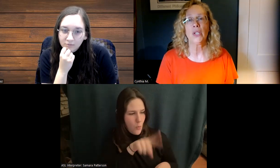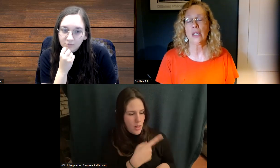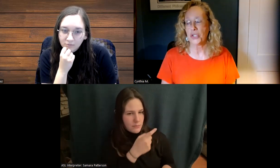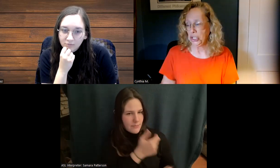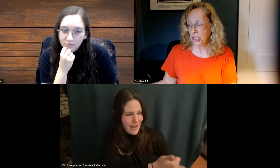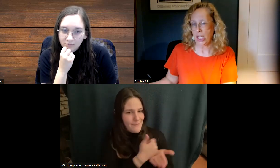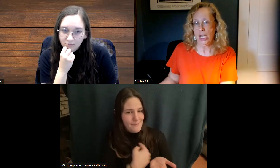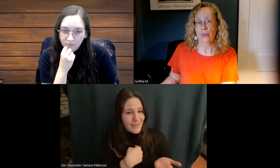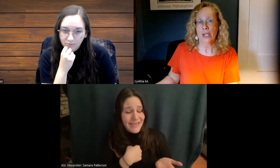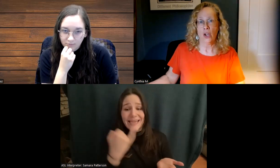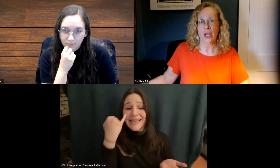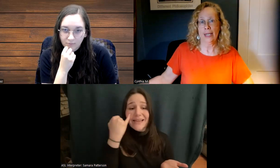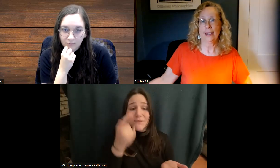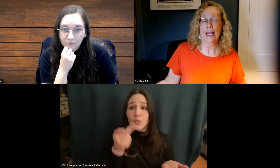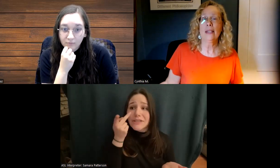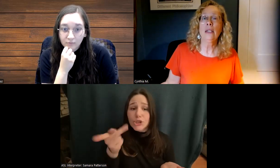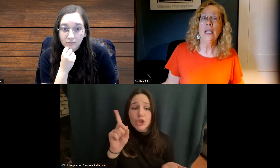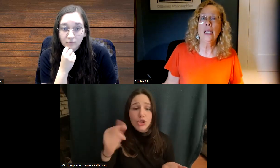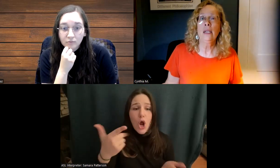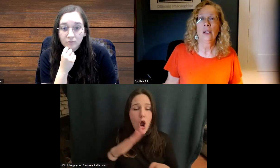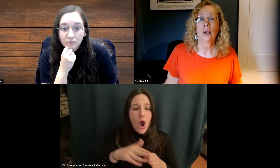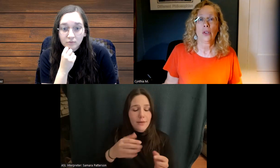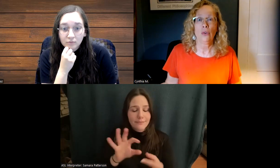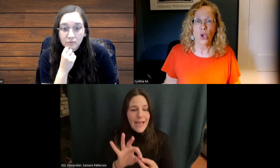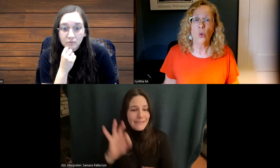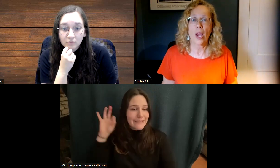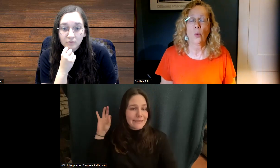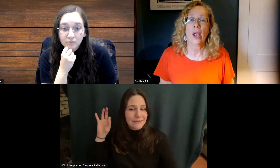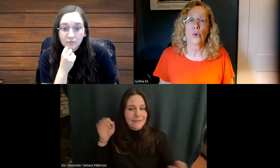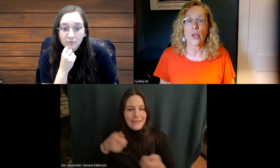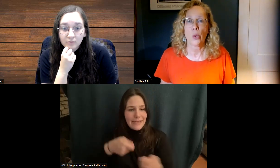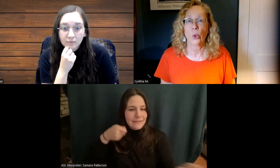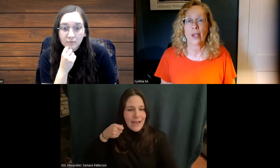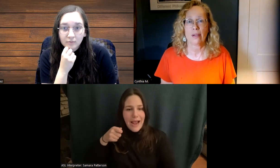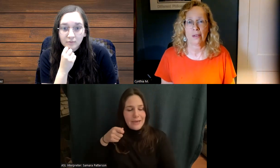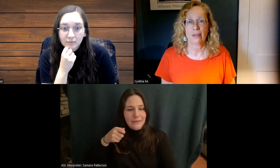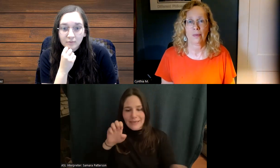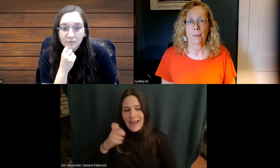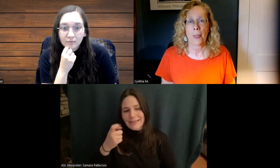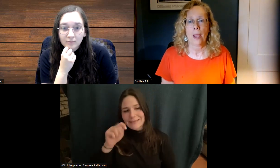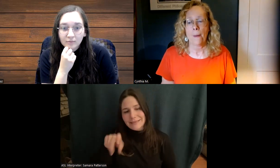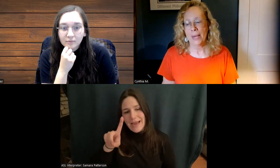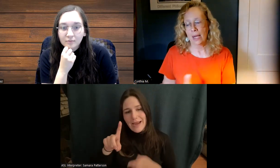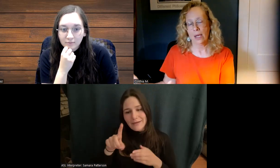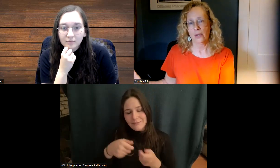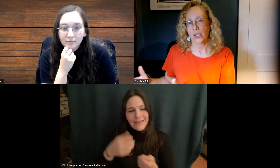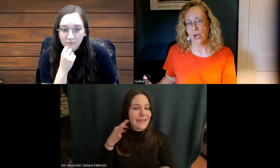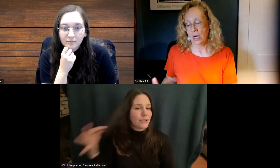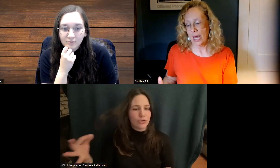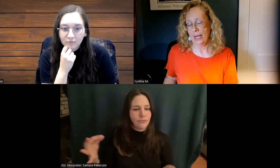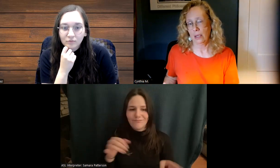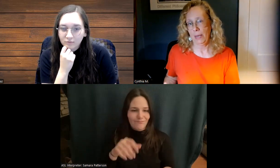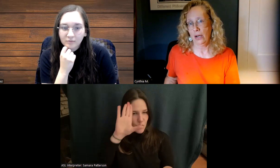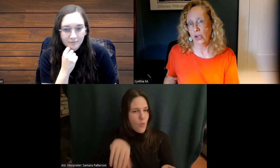ever see a dog that's on an extended lead, you know right away they're not a working dog, because the